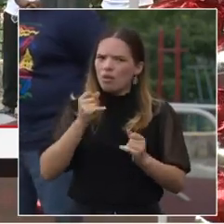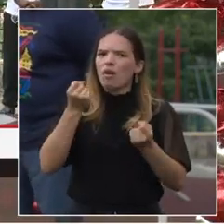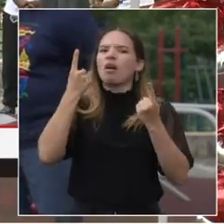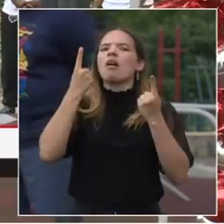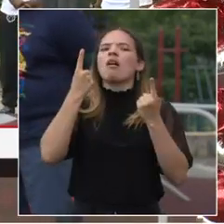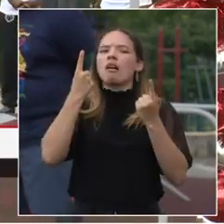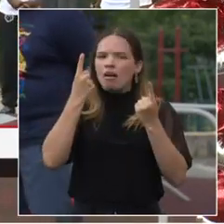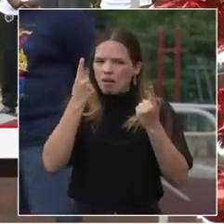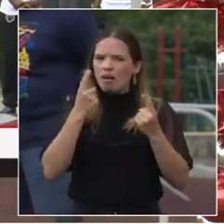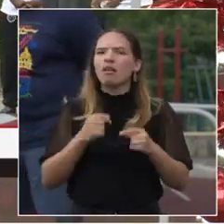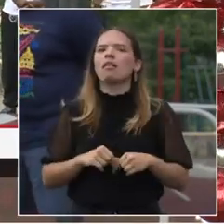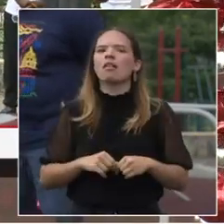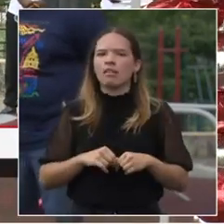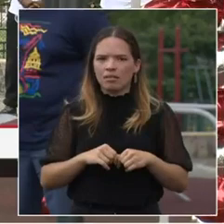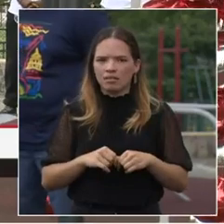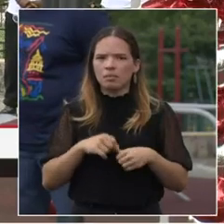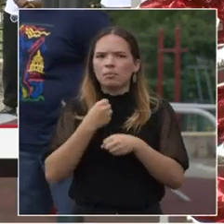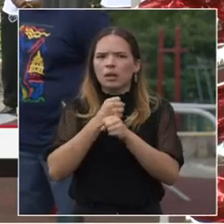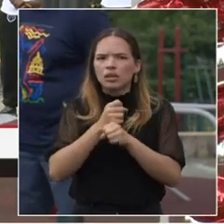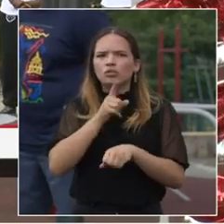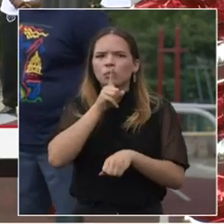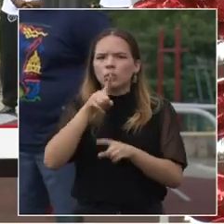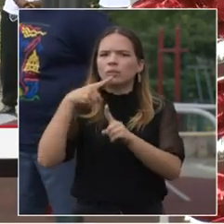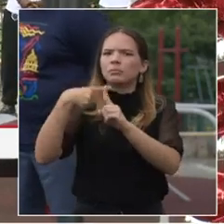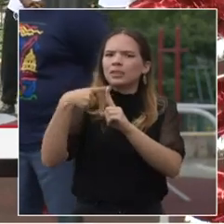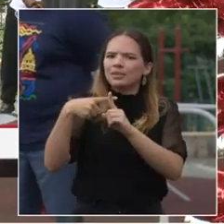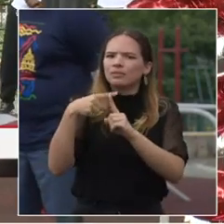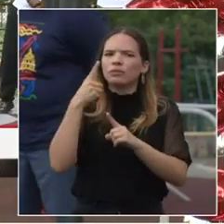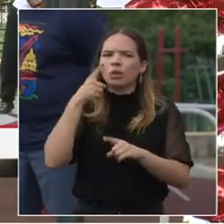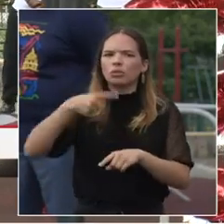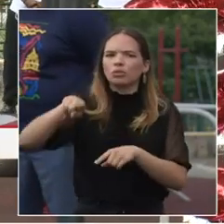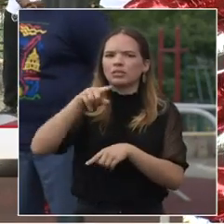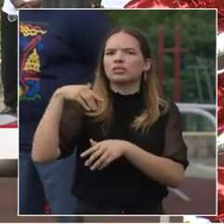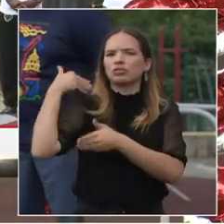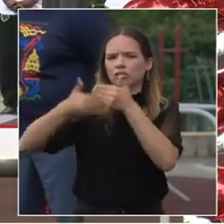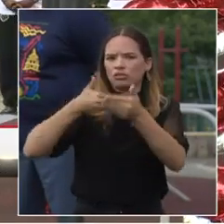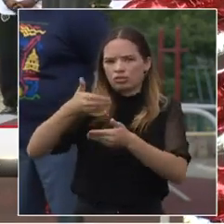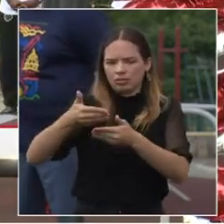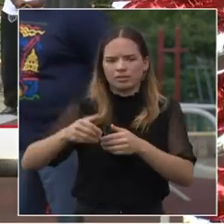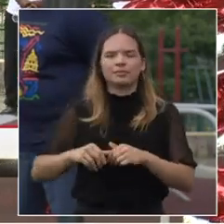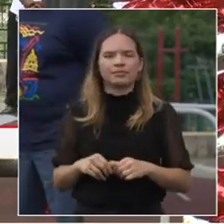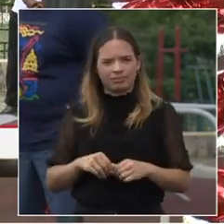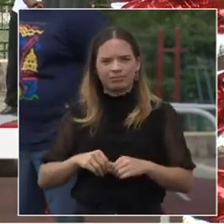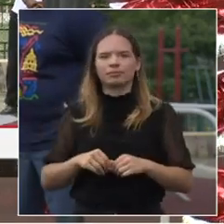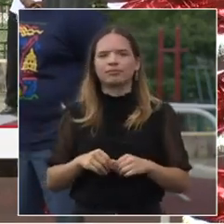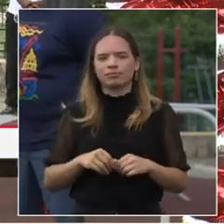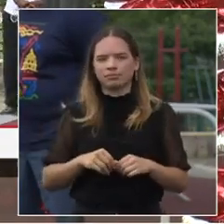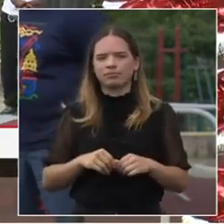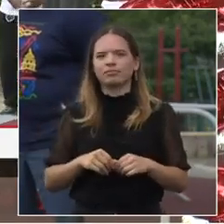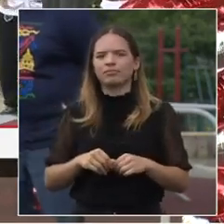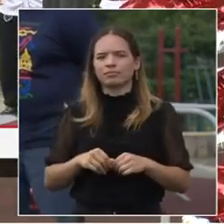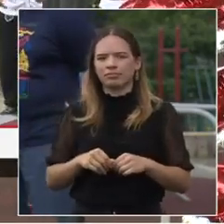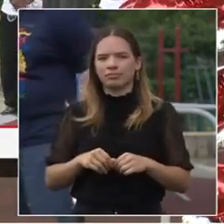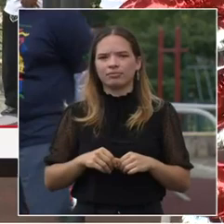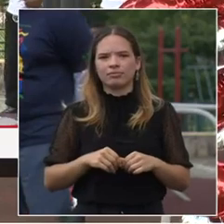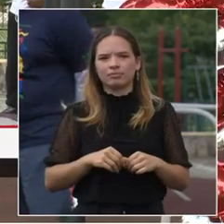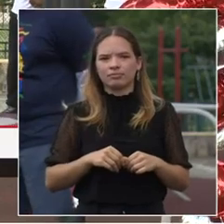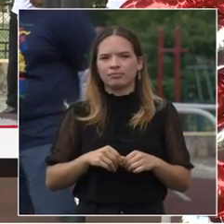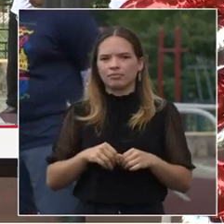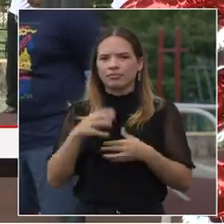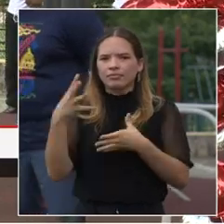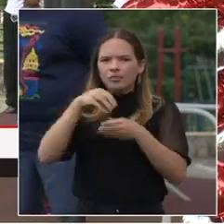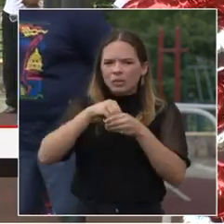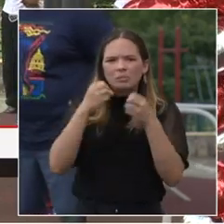She holds board and advisory positions, numerous corporate and civic organizations. She is the